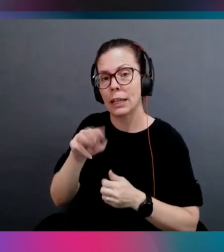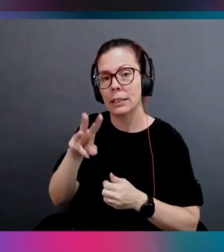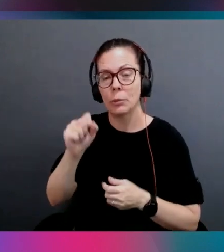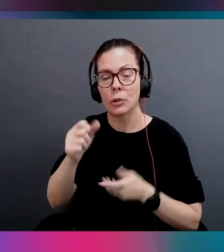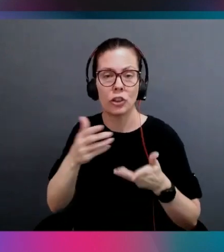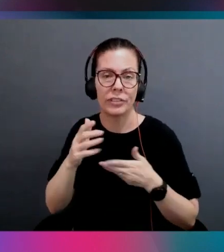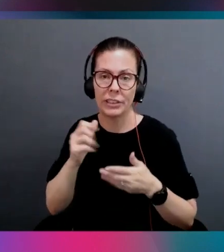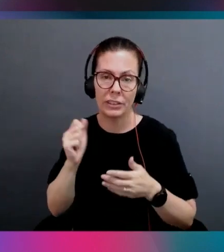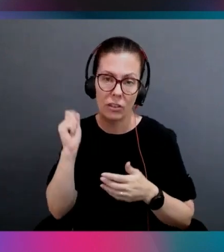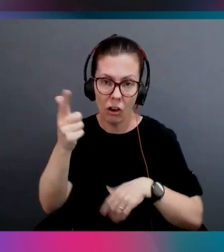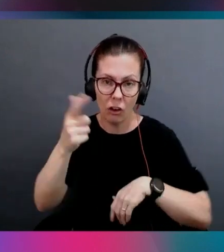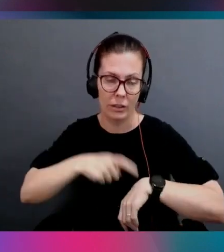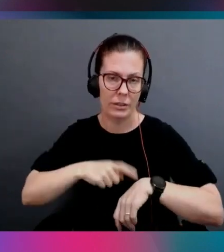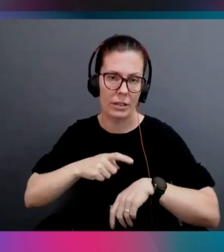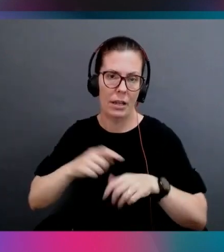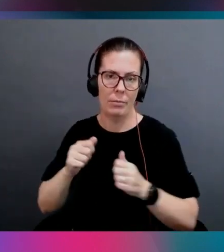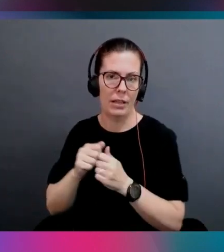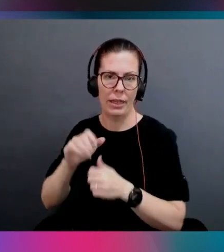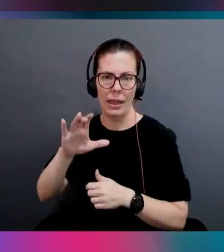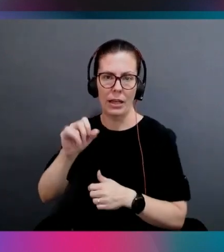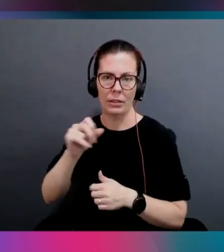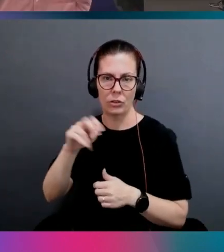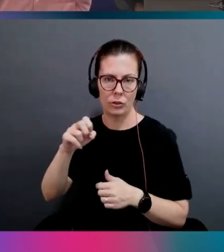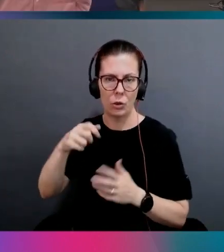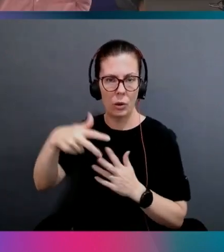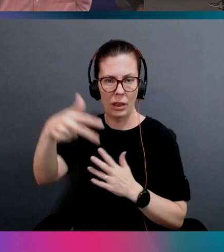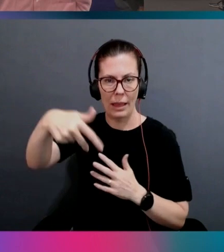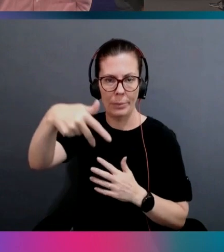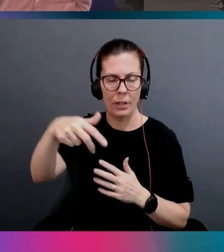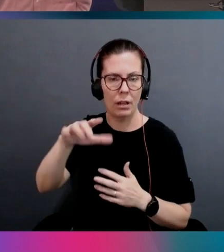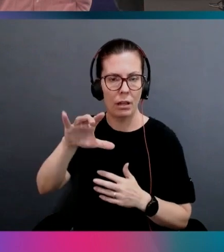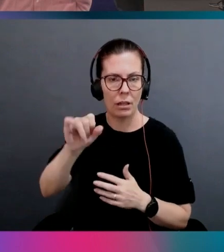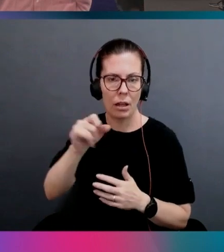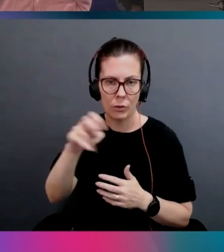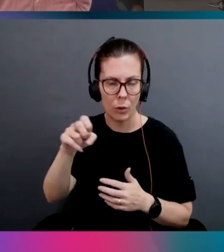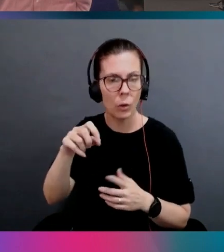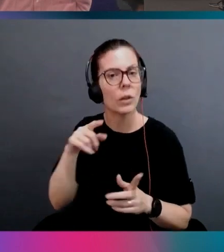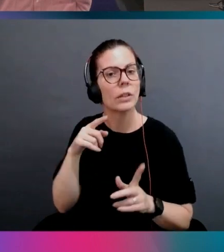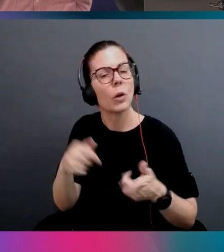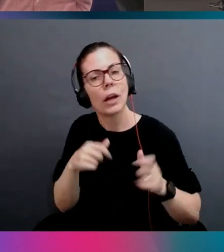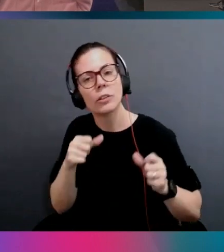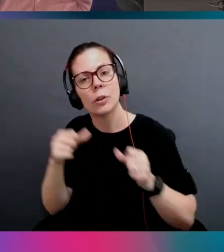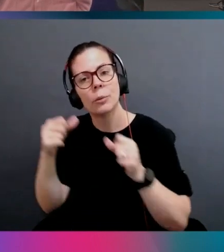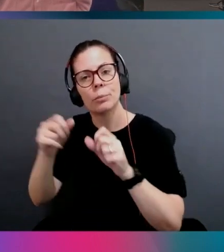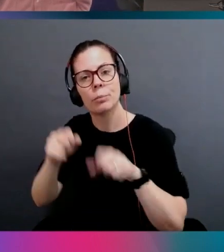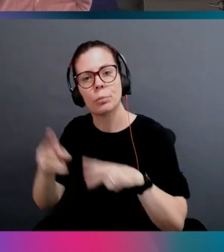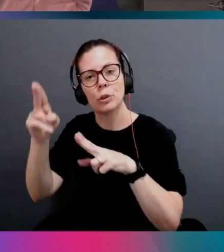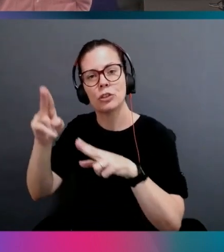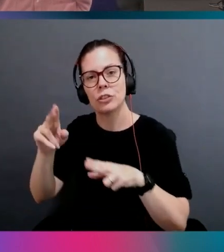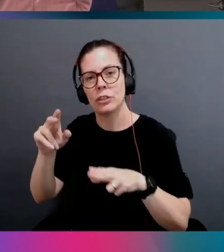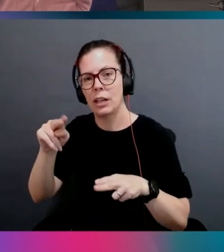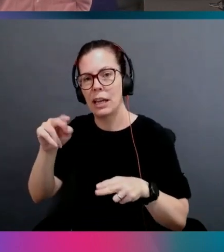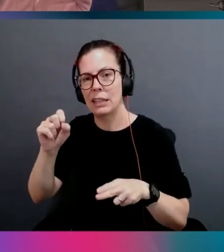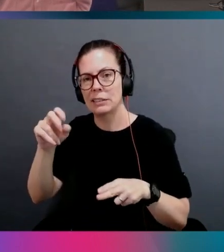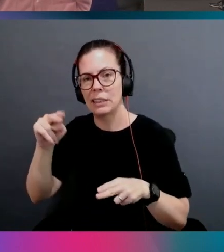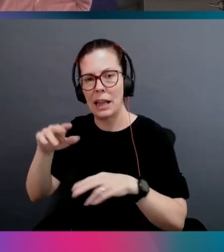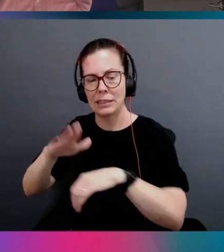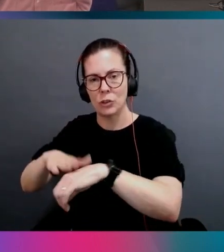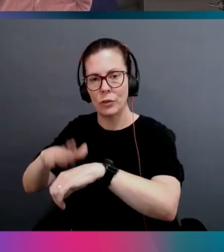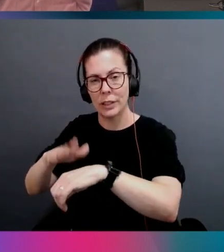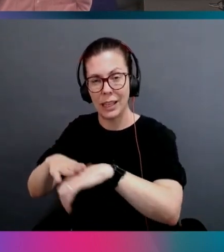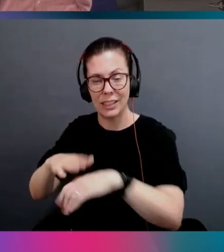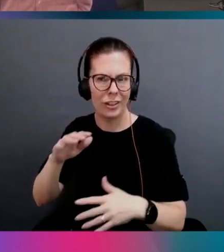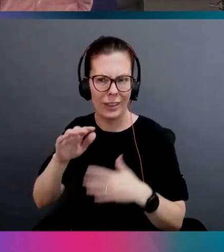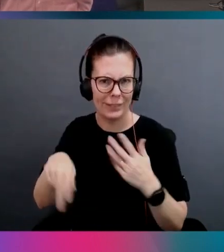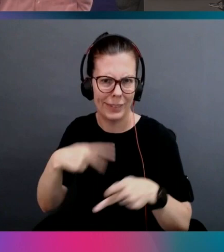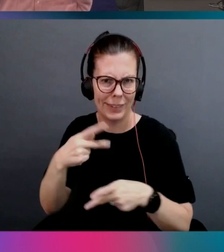Yeah. of the, Yeah, the, we do. the workflows, if you see, upload something to S3, push a notification to SNS, that's the type of code you would write. And that's where we will